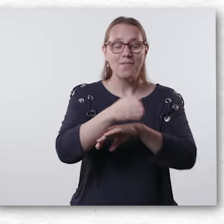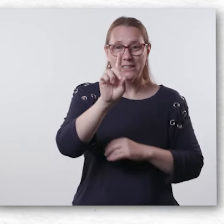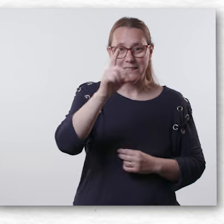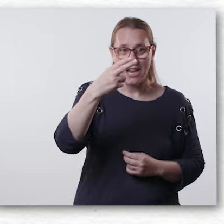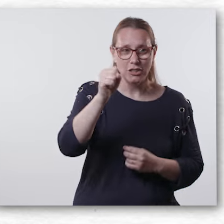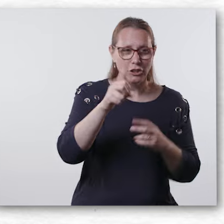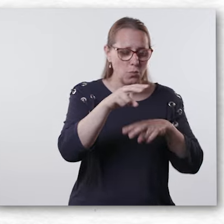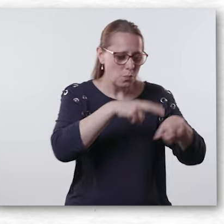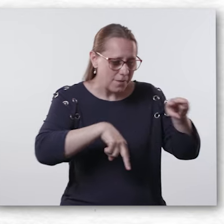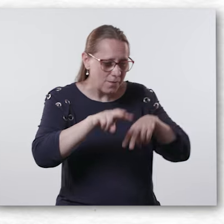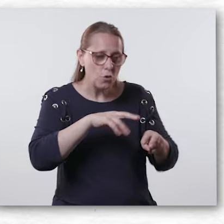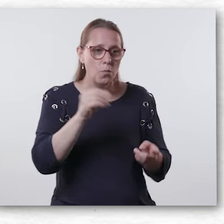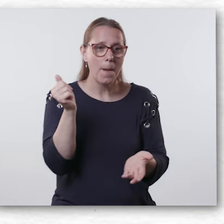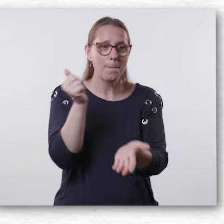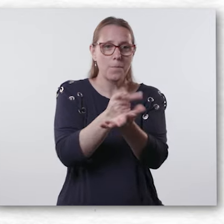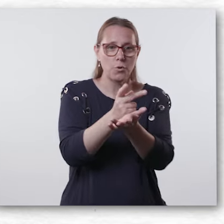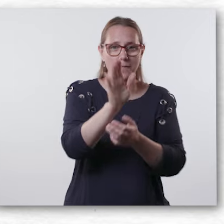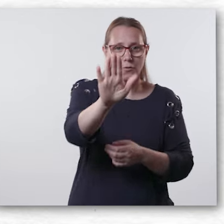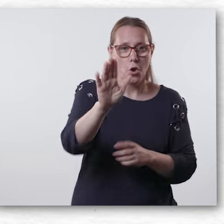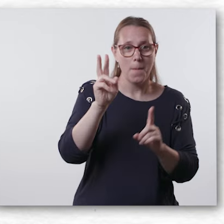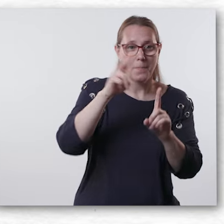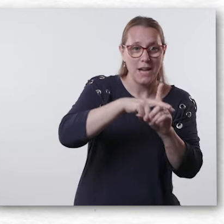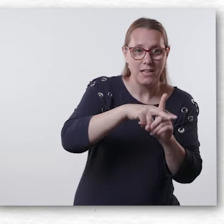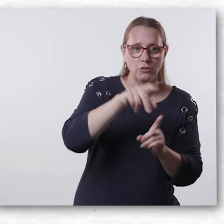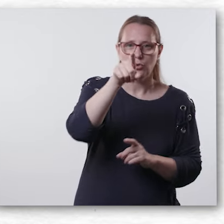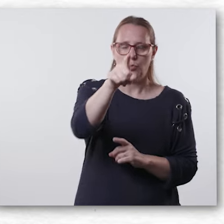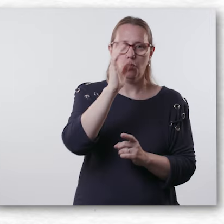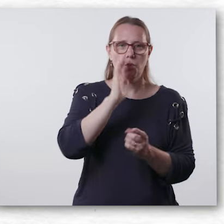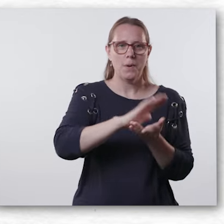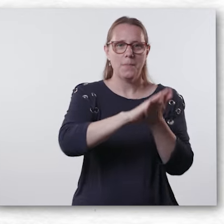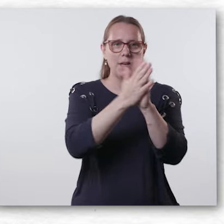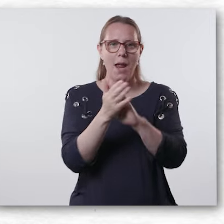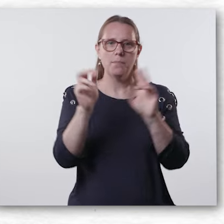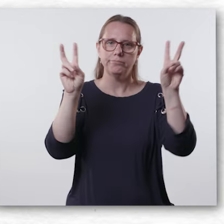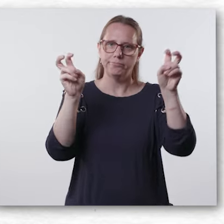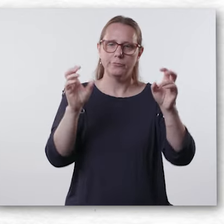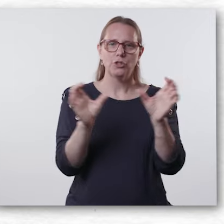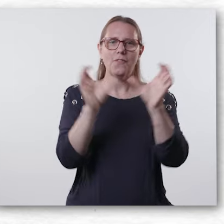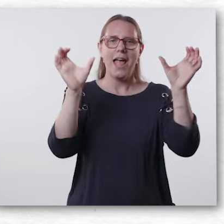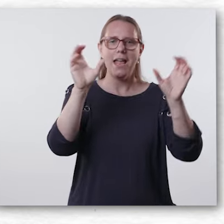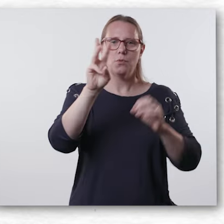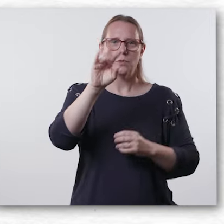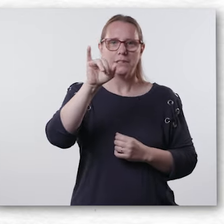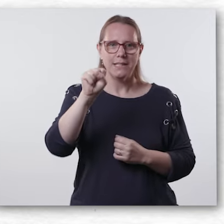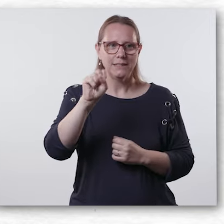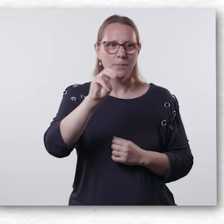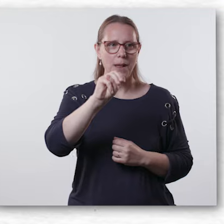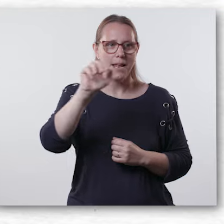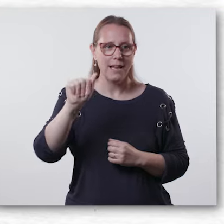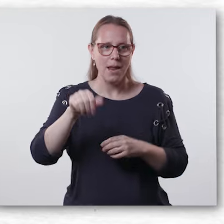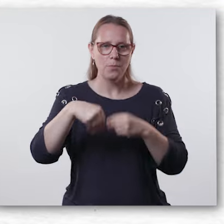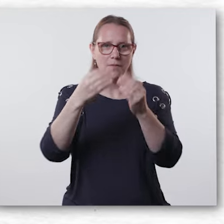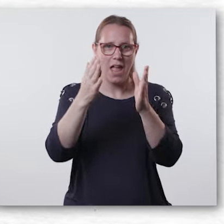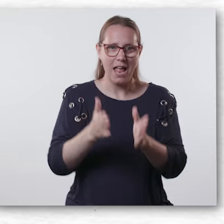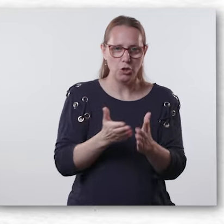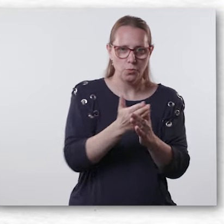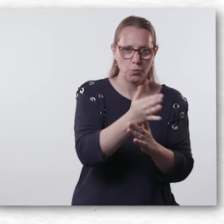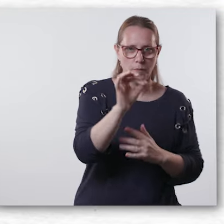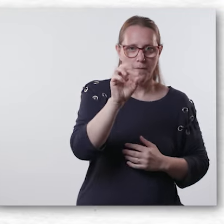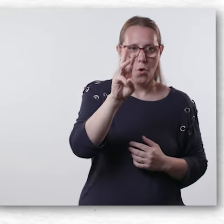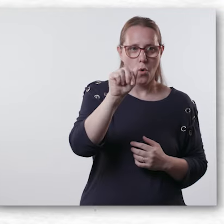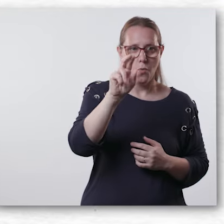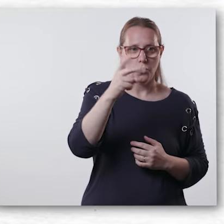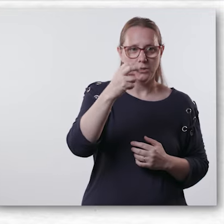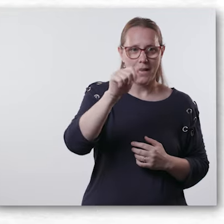After DHS reviews and approves your application, you will become a certified Wisconsin Medicaid provider through